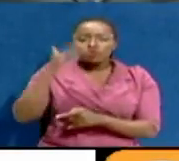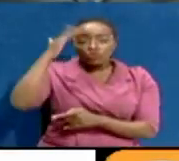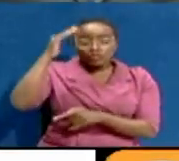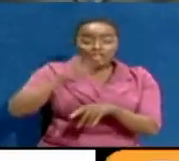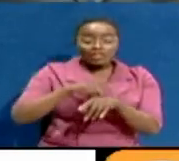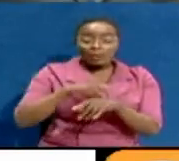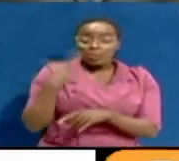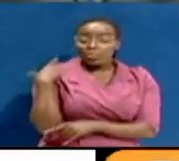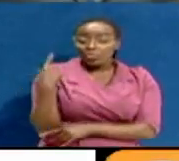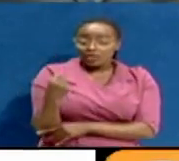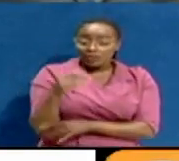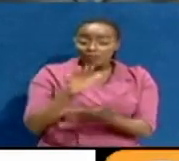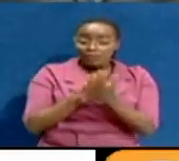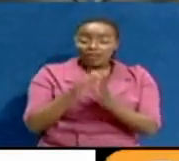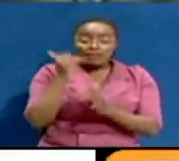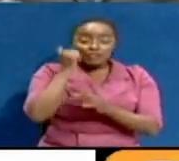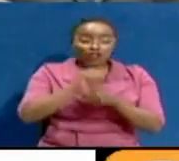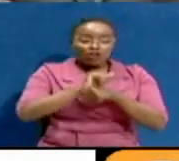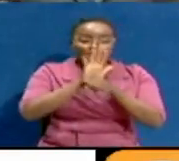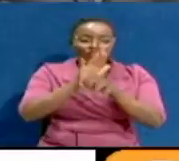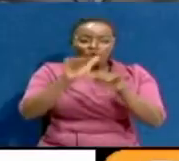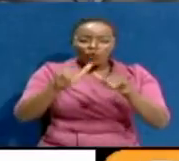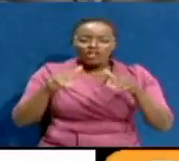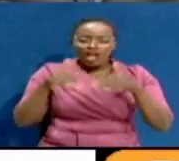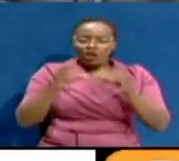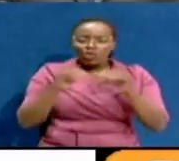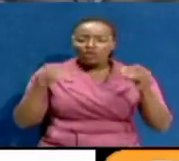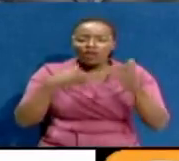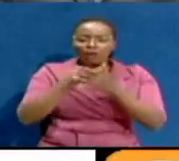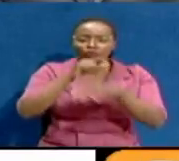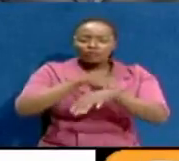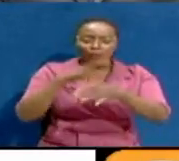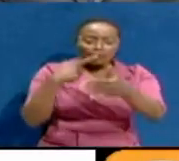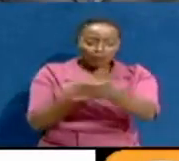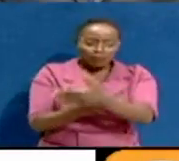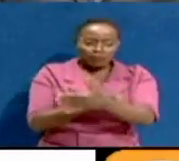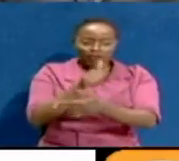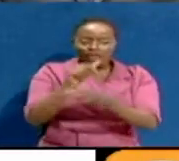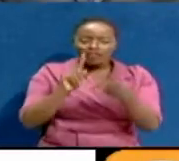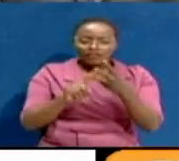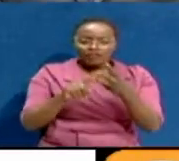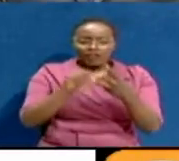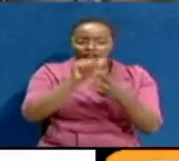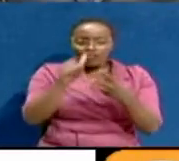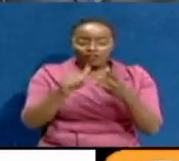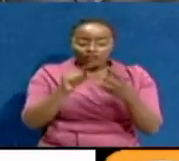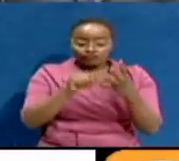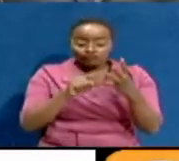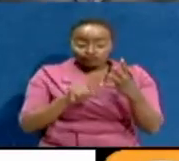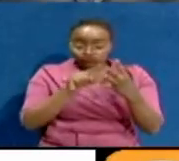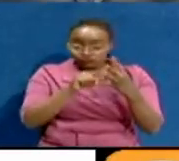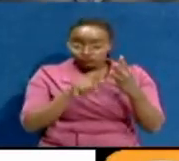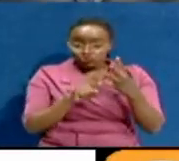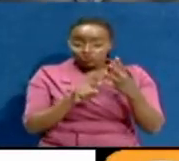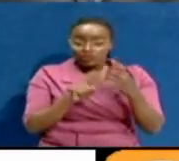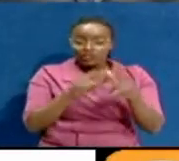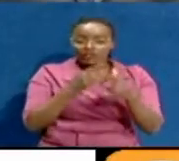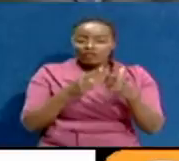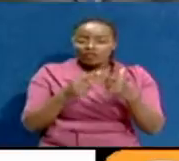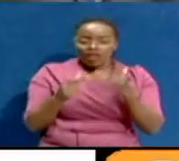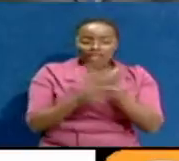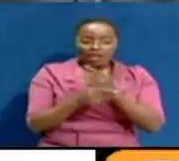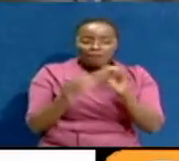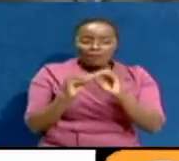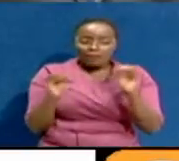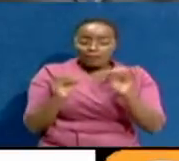when I recently got COVID, how long should I wait until I take the vaccine? That's an SMS. Let me read 2 more. No name